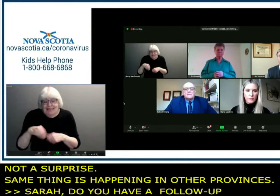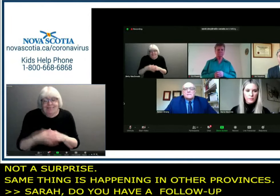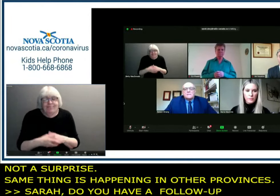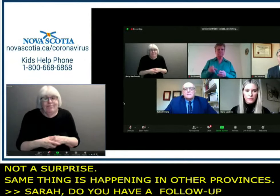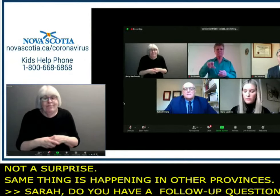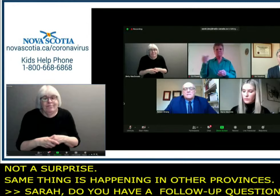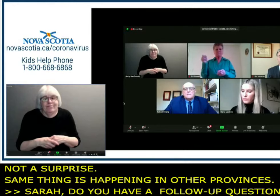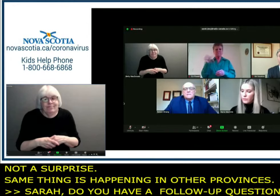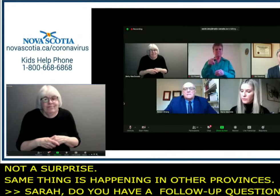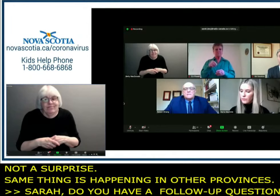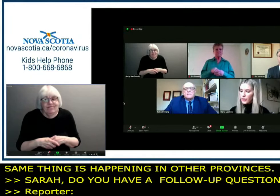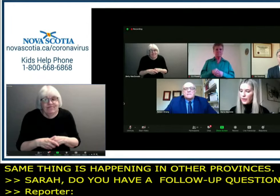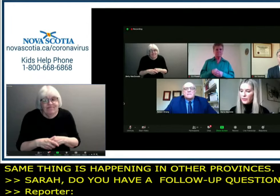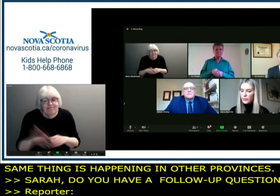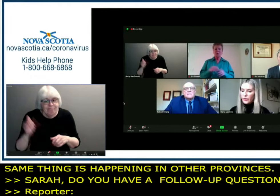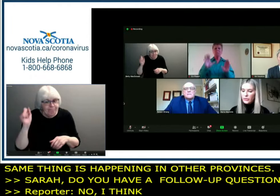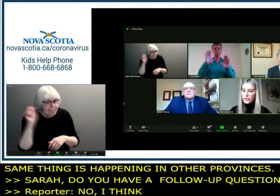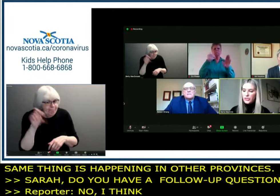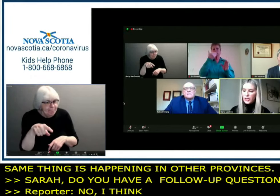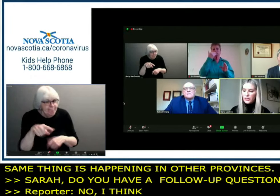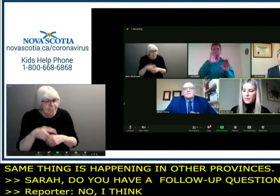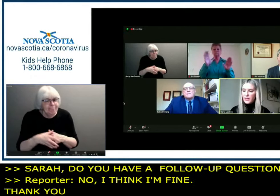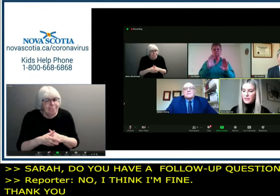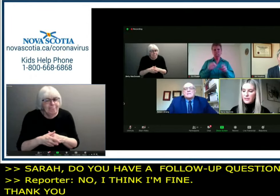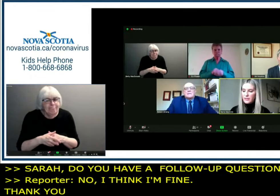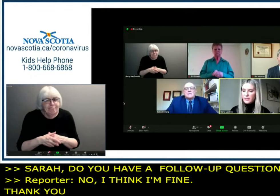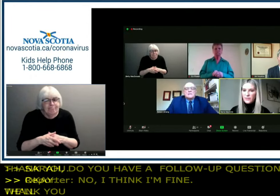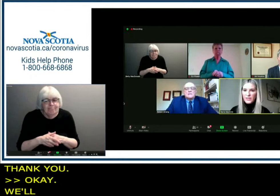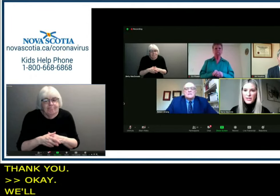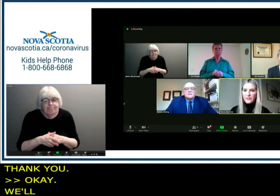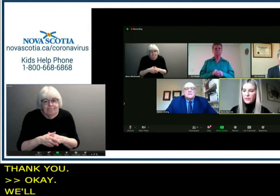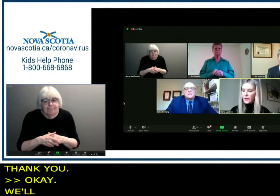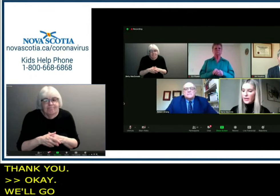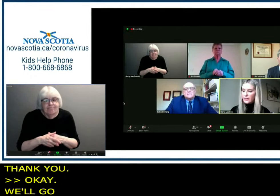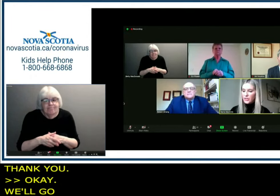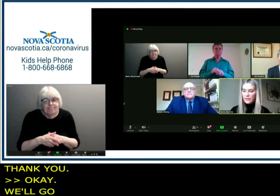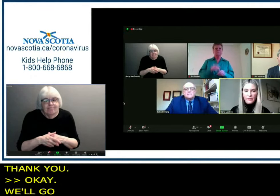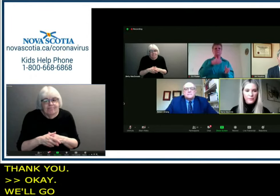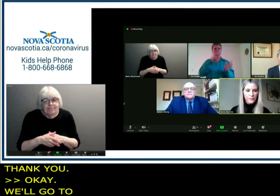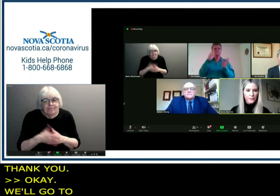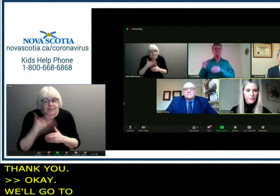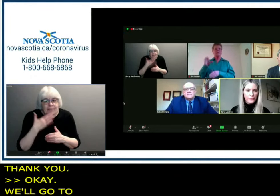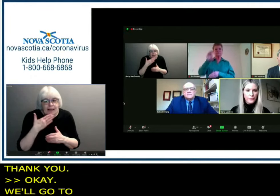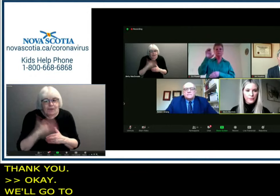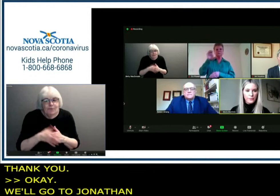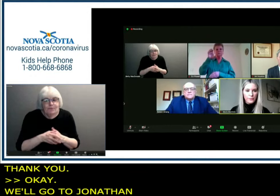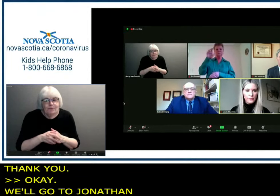Nope, I think I'm fine. Thank you. Okay, we'll go to Jonathan McGinnis with CTV next. Go ahead, Jonathan.